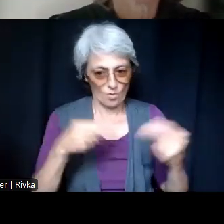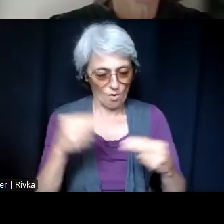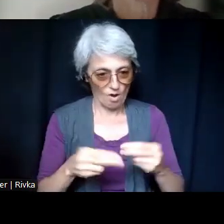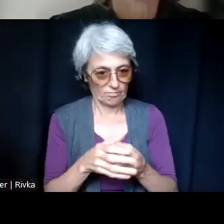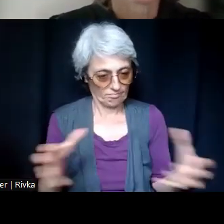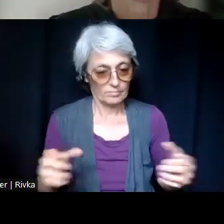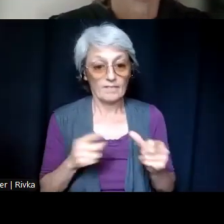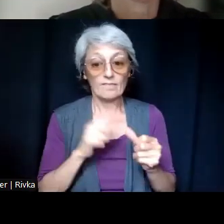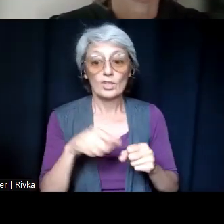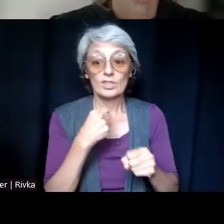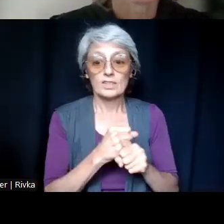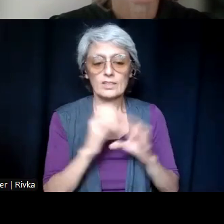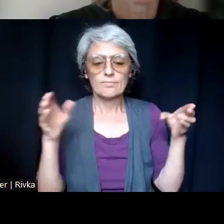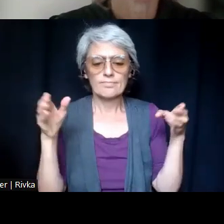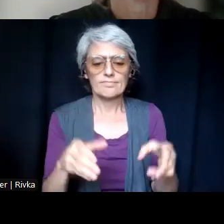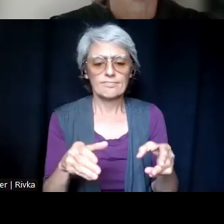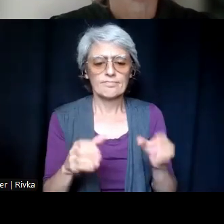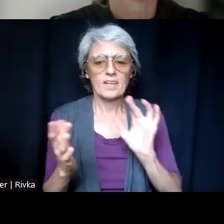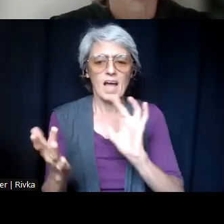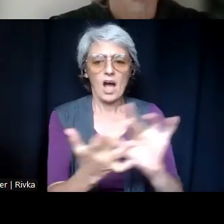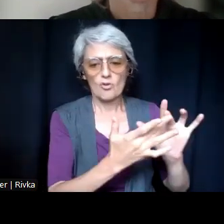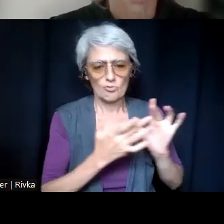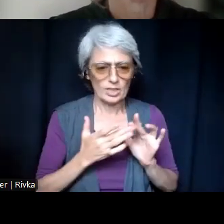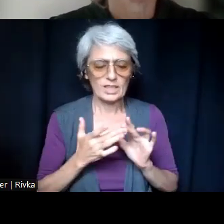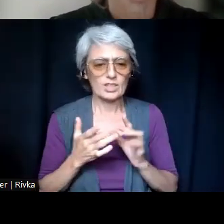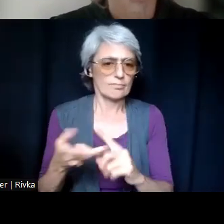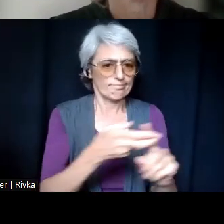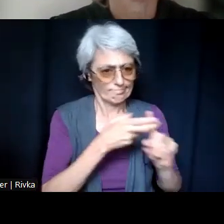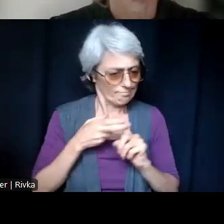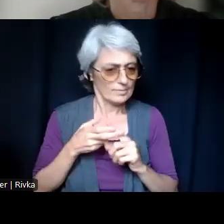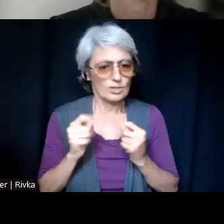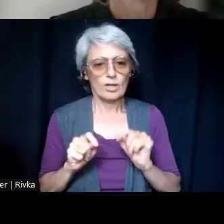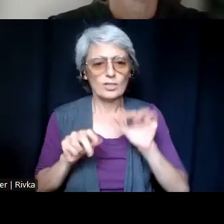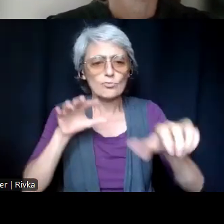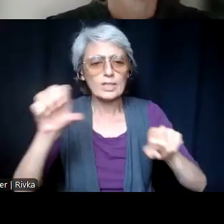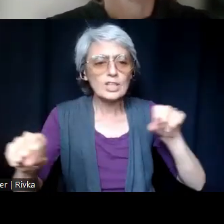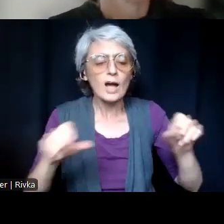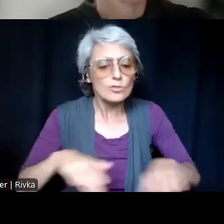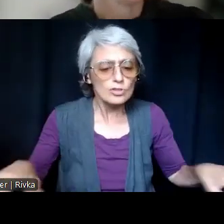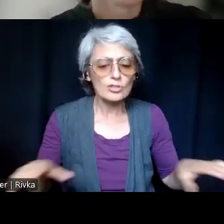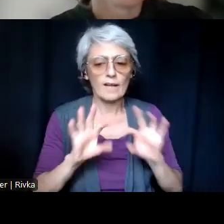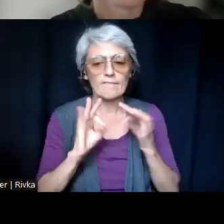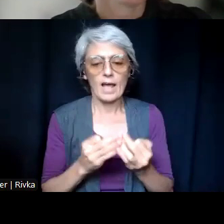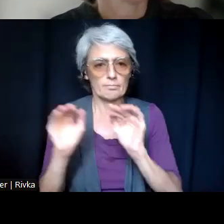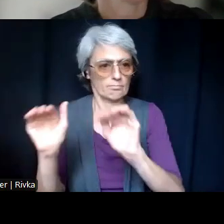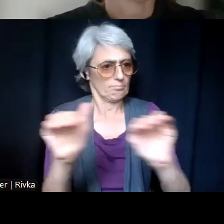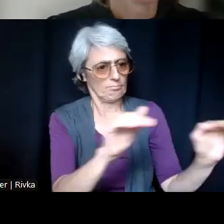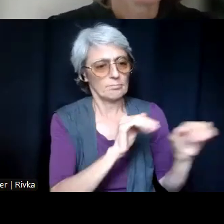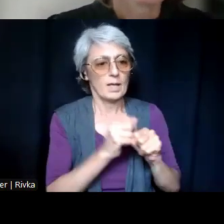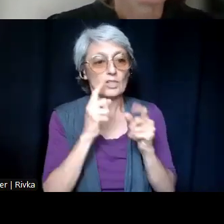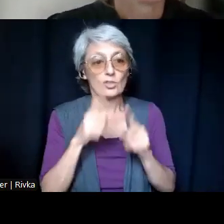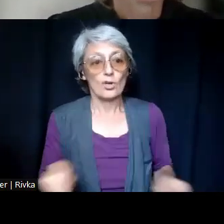was really focused a lot on outreach efforts and trying to reach out to children and families to make sure that they